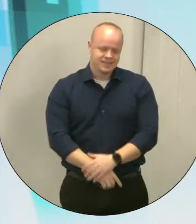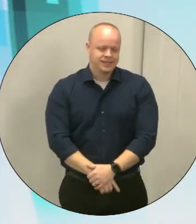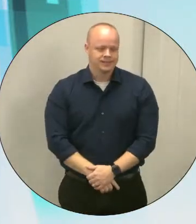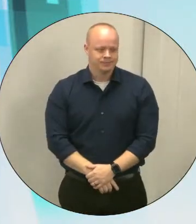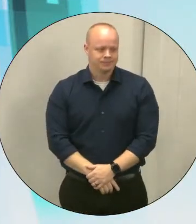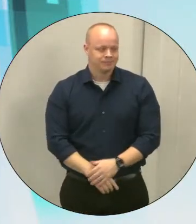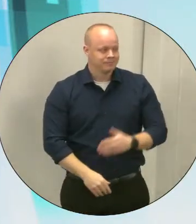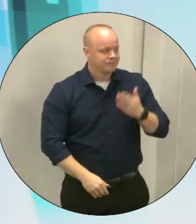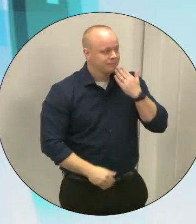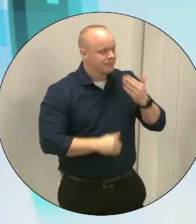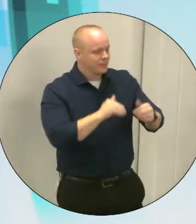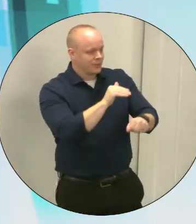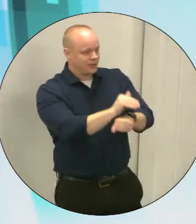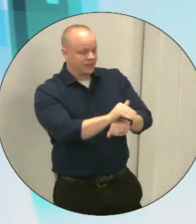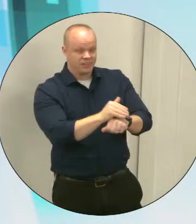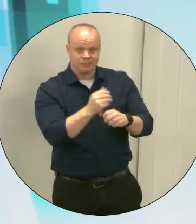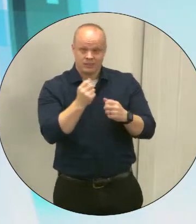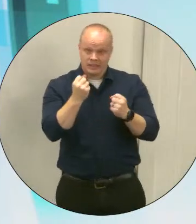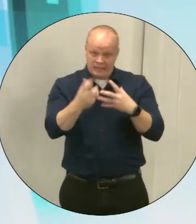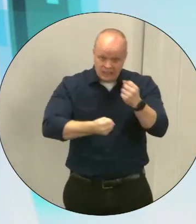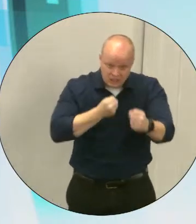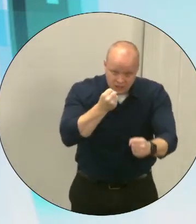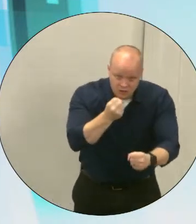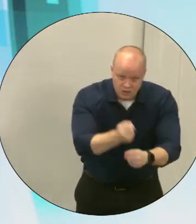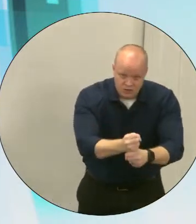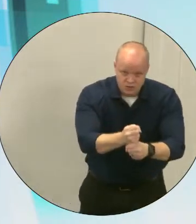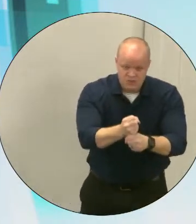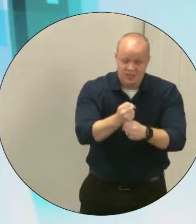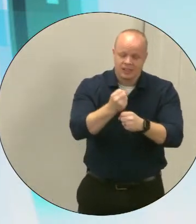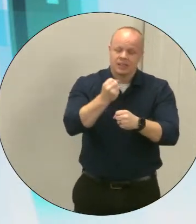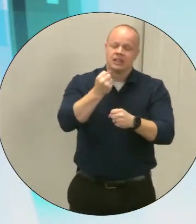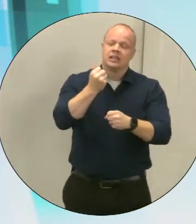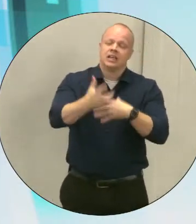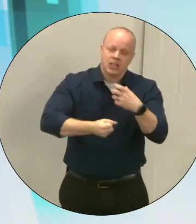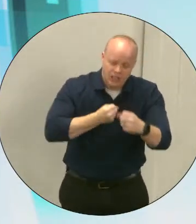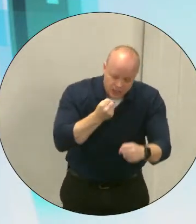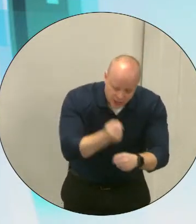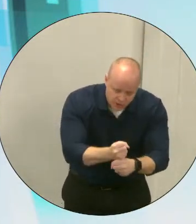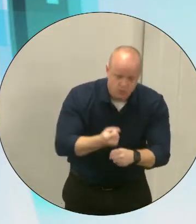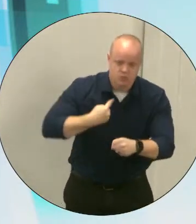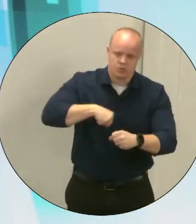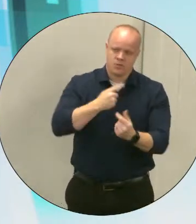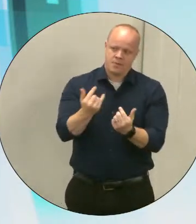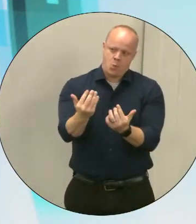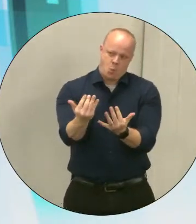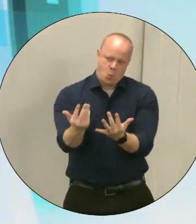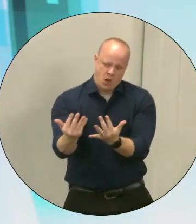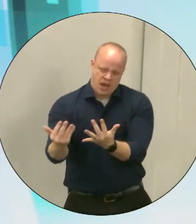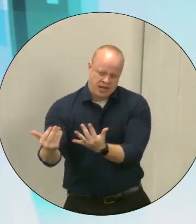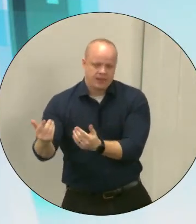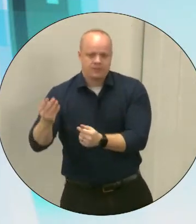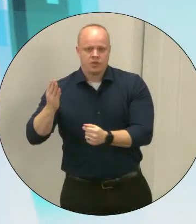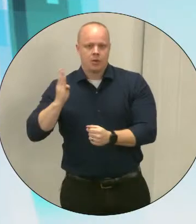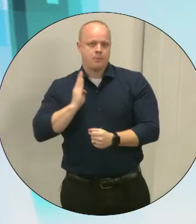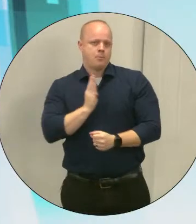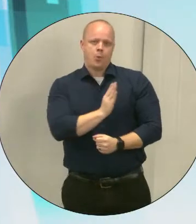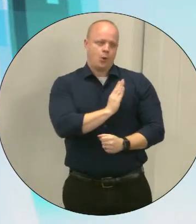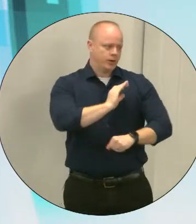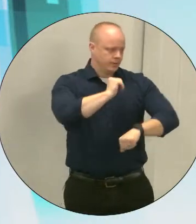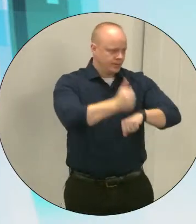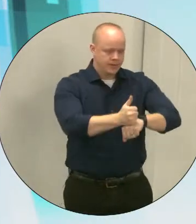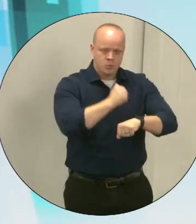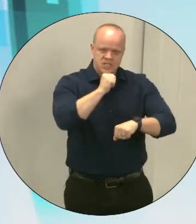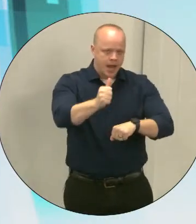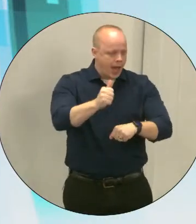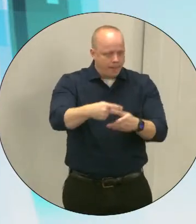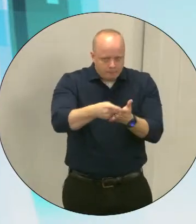Good evening. Years we have waited to have a board in place that was not pure chaos.